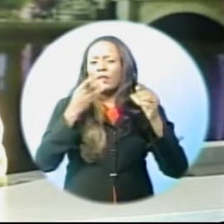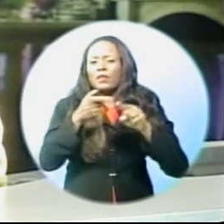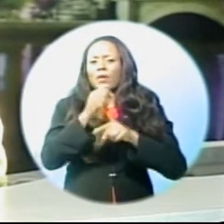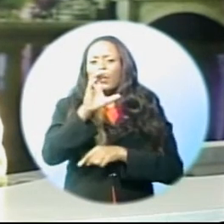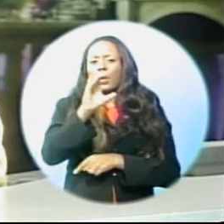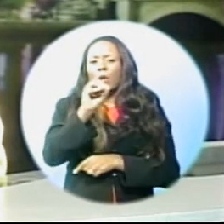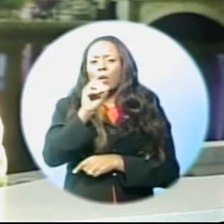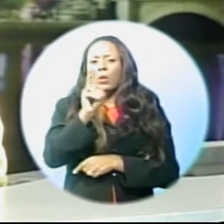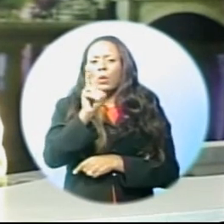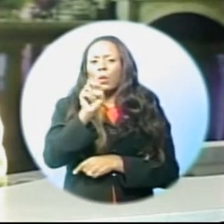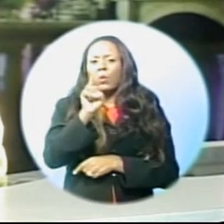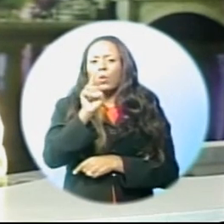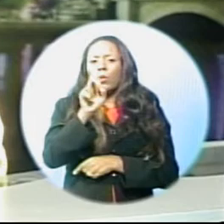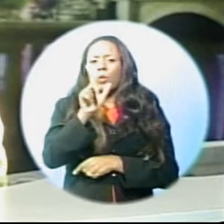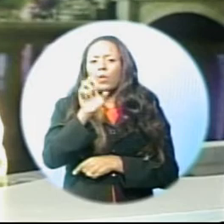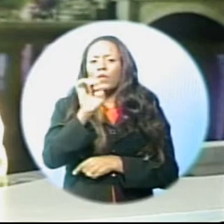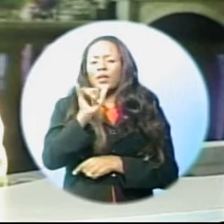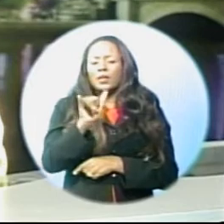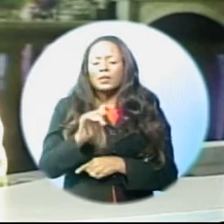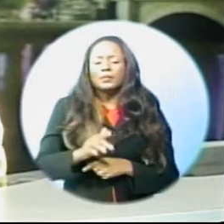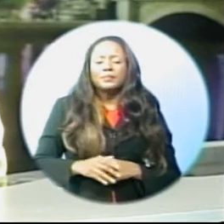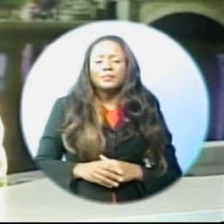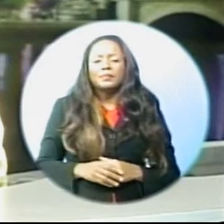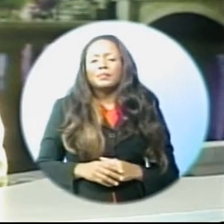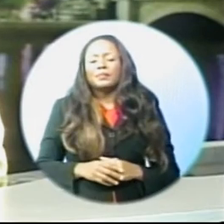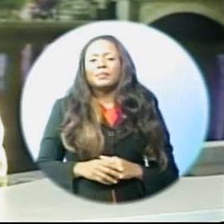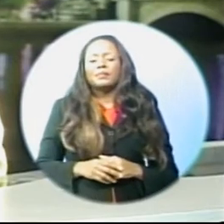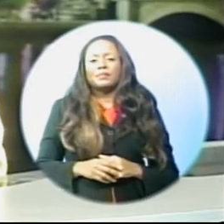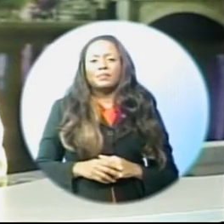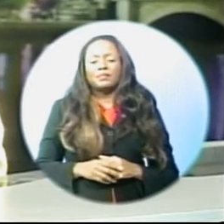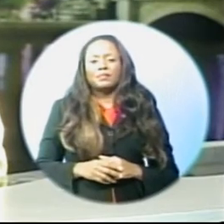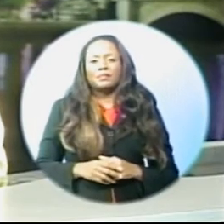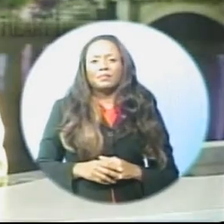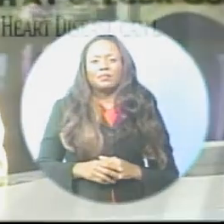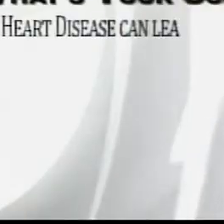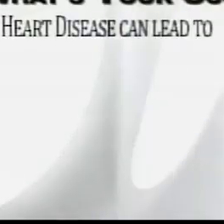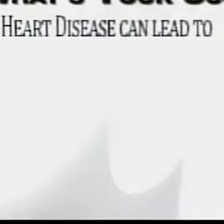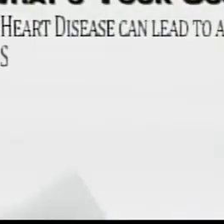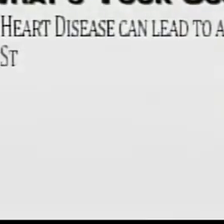across the region. But now for our core-really tip. Heart disease can